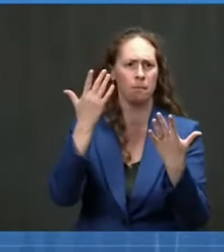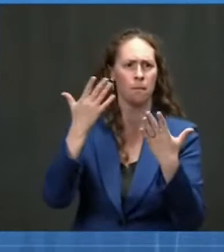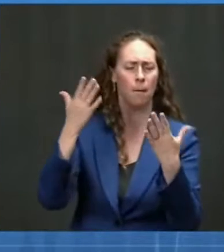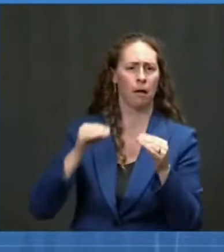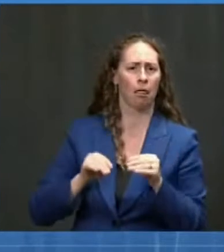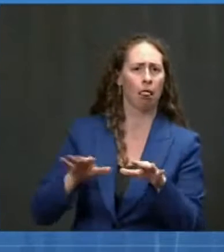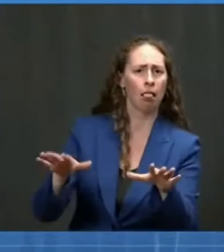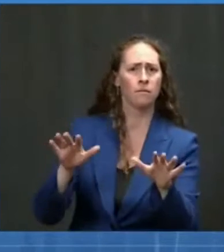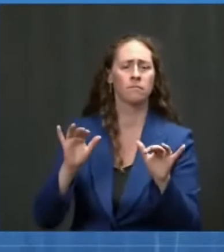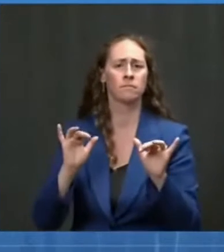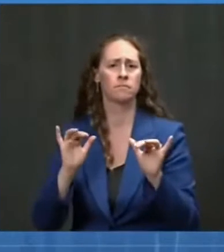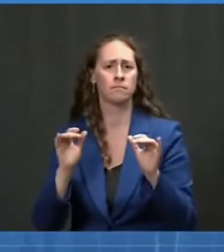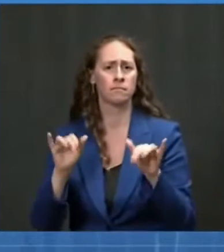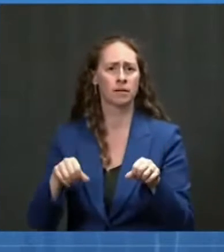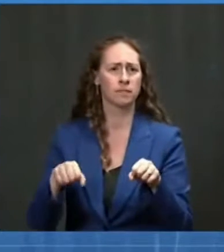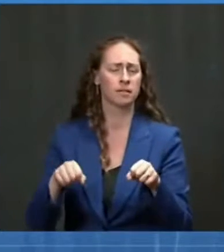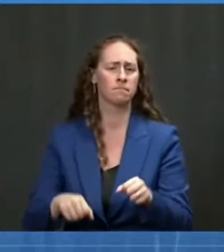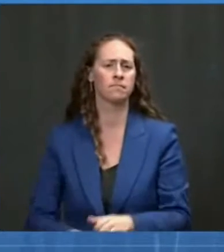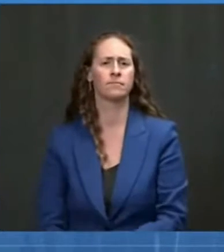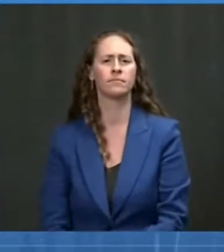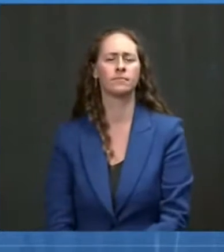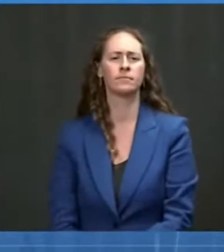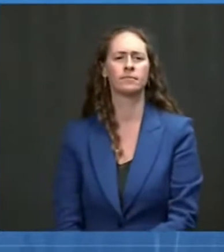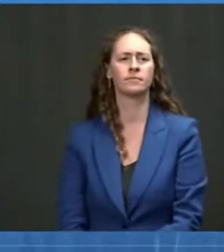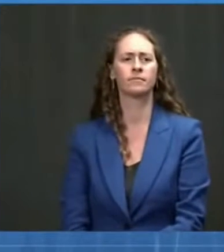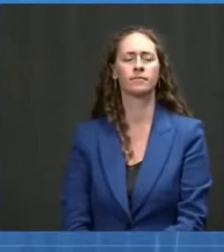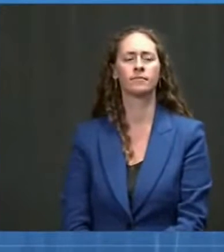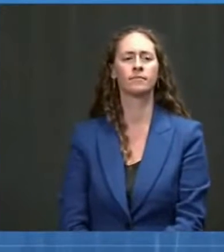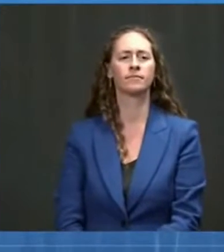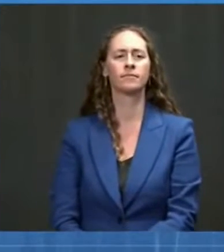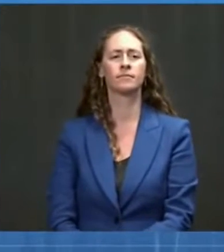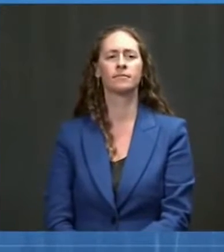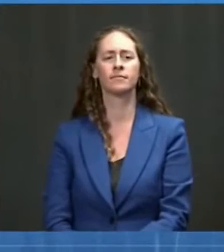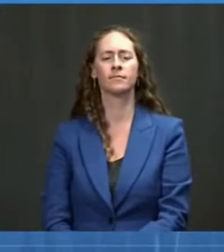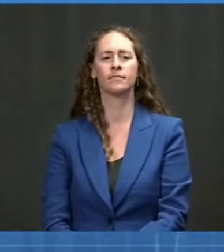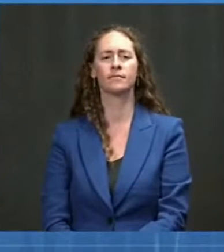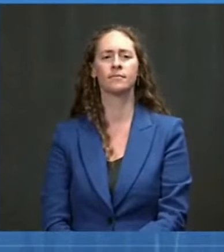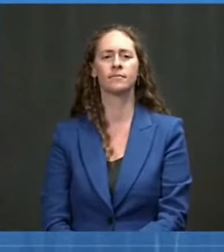go first there? Yeah, thank you, Jeff, and thank you for that question.